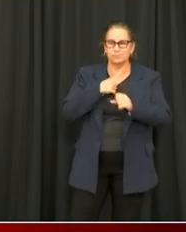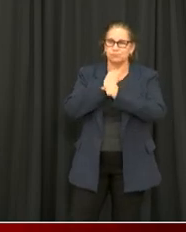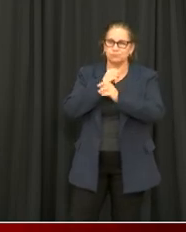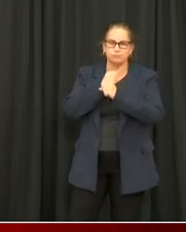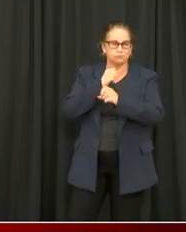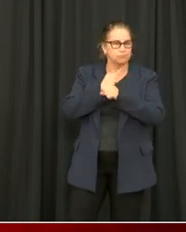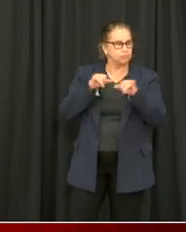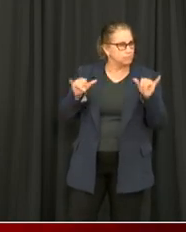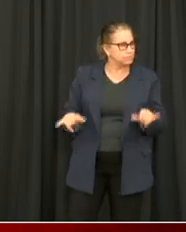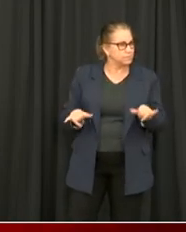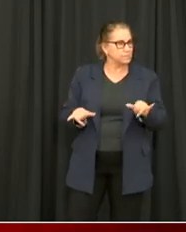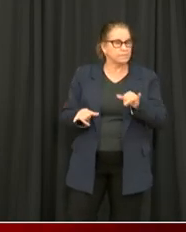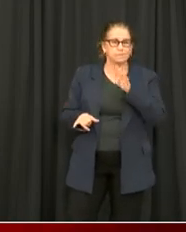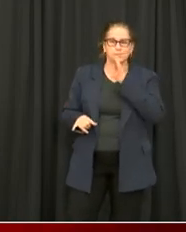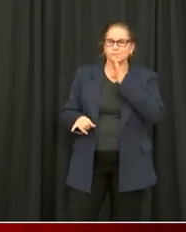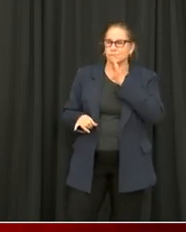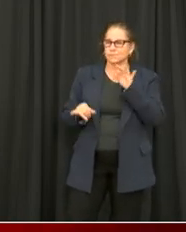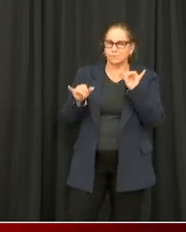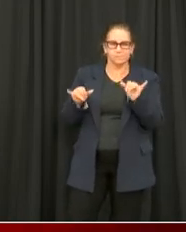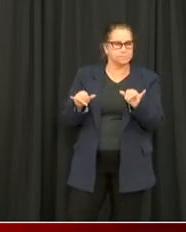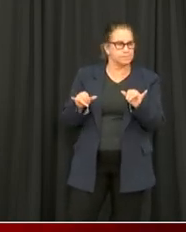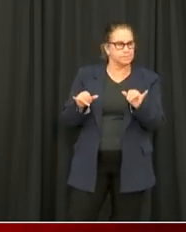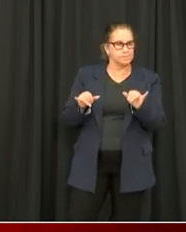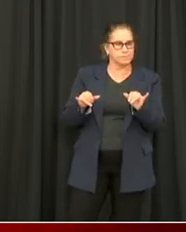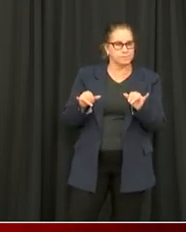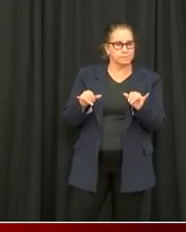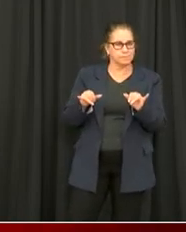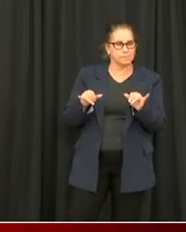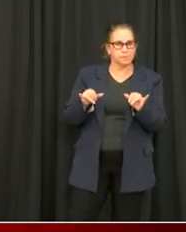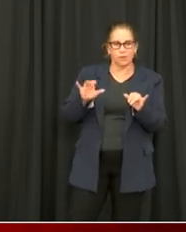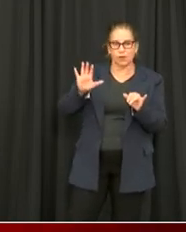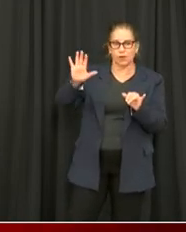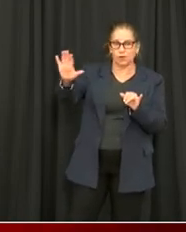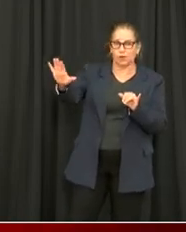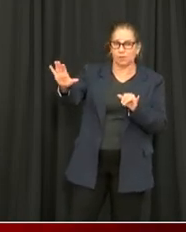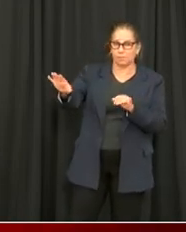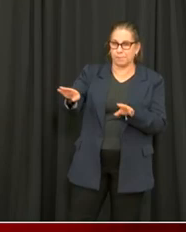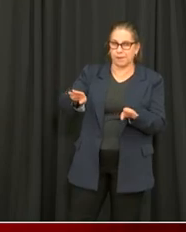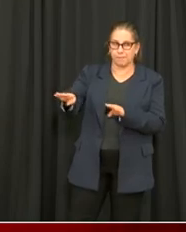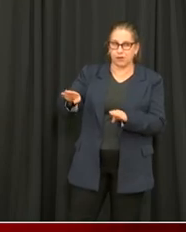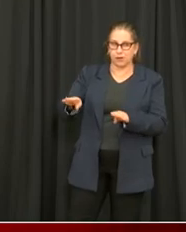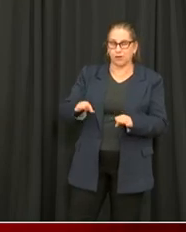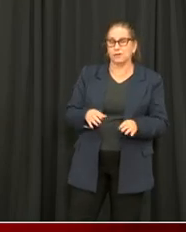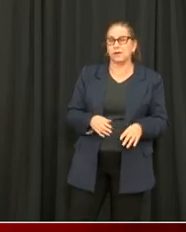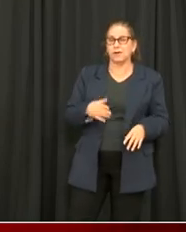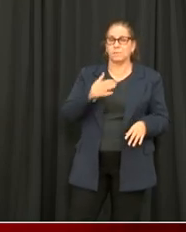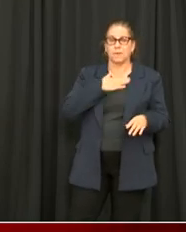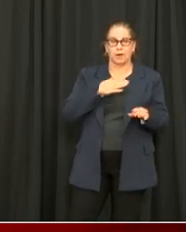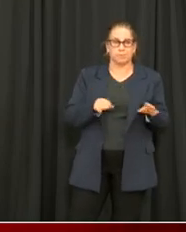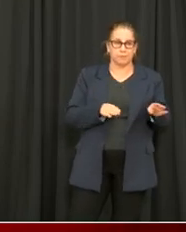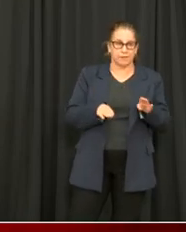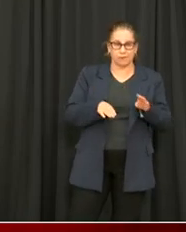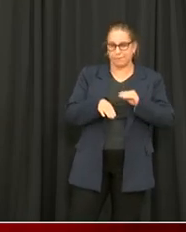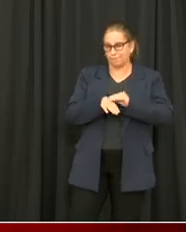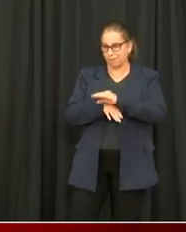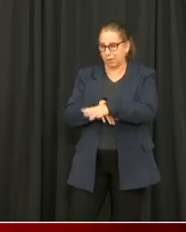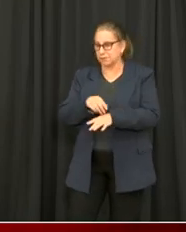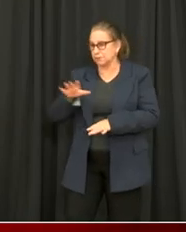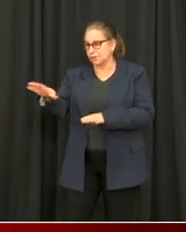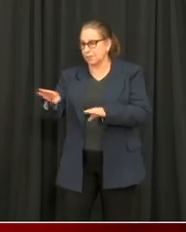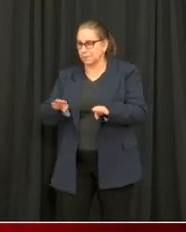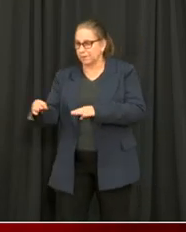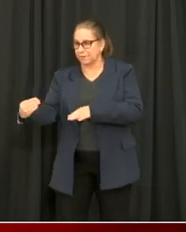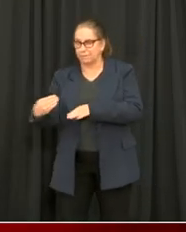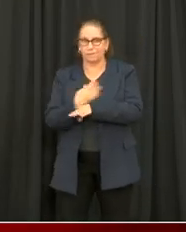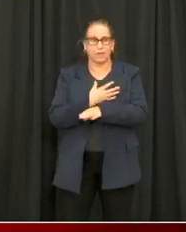your behavior affects me. My behavior affects you. So we're in this together in a very real way. And